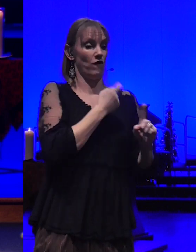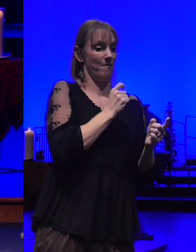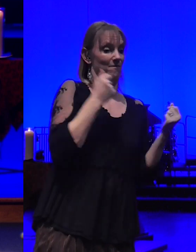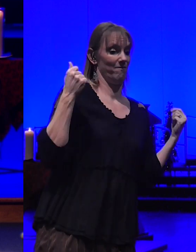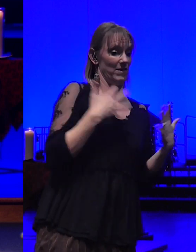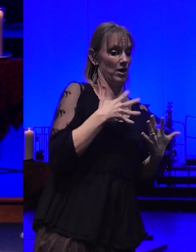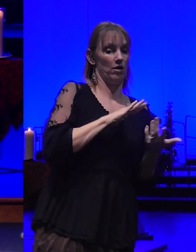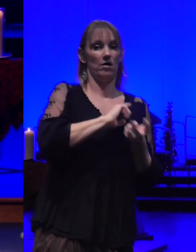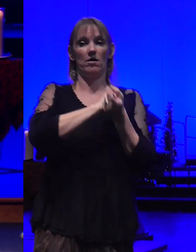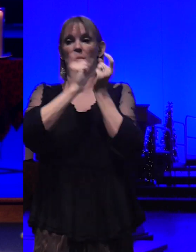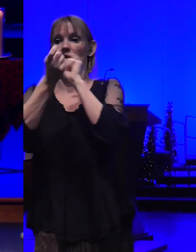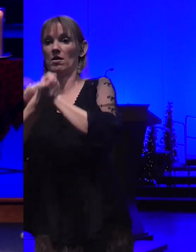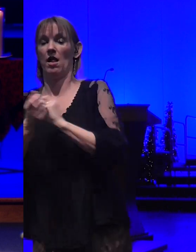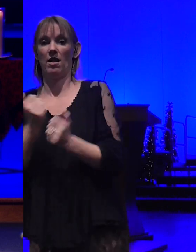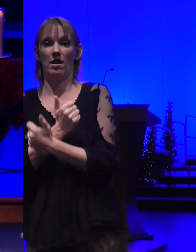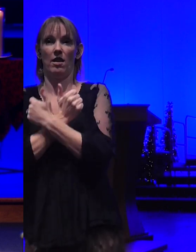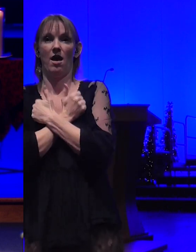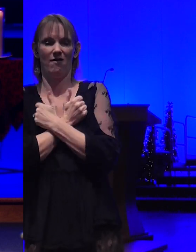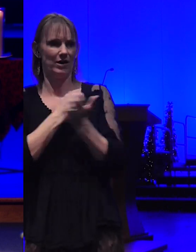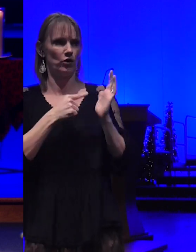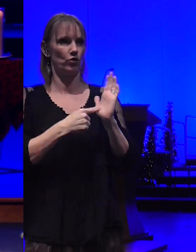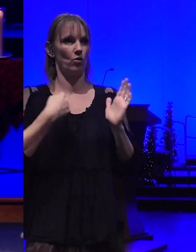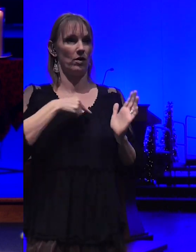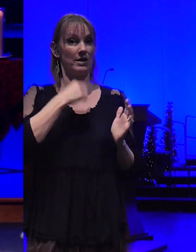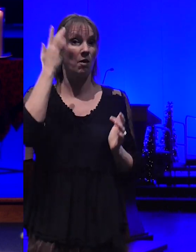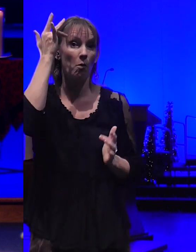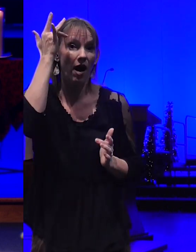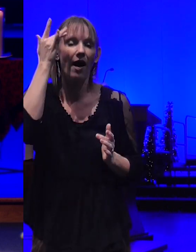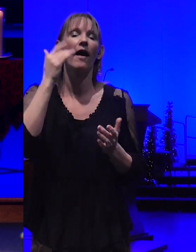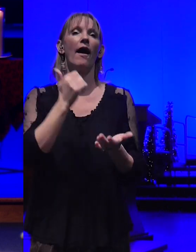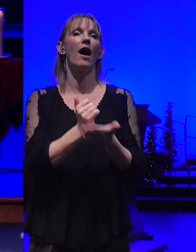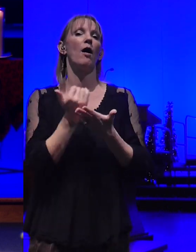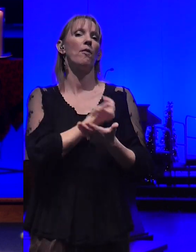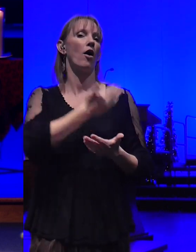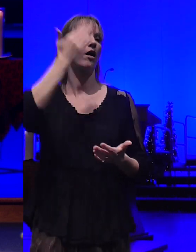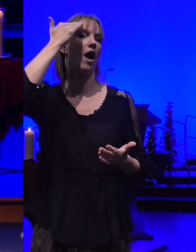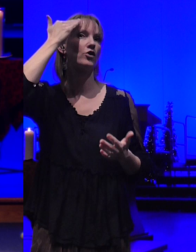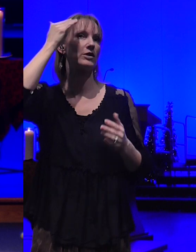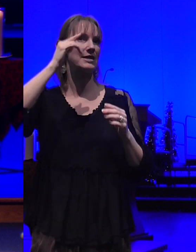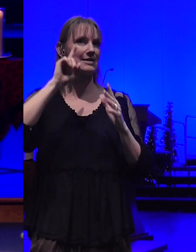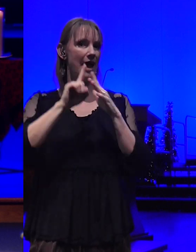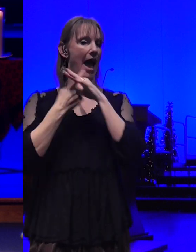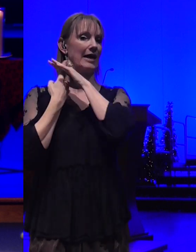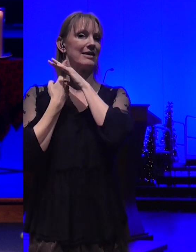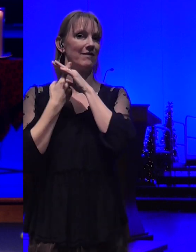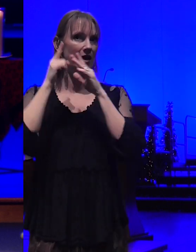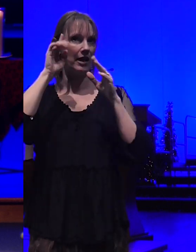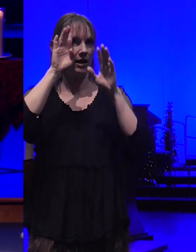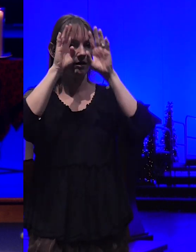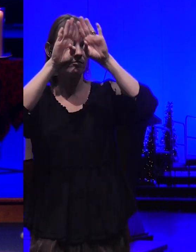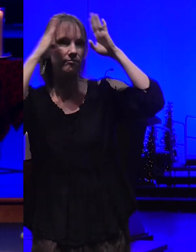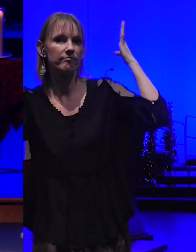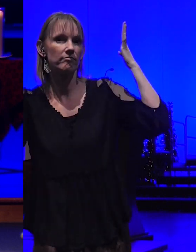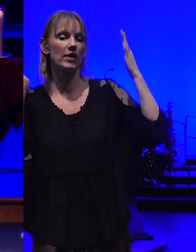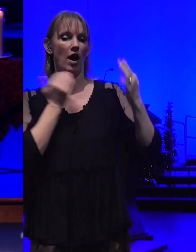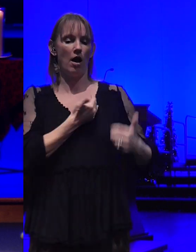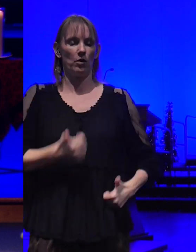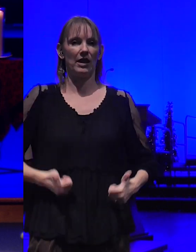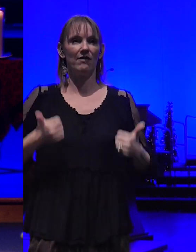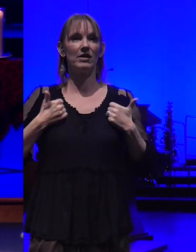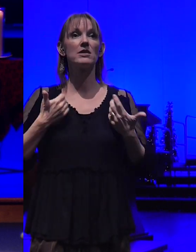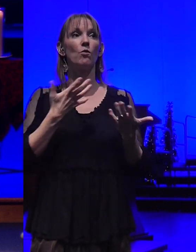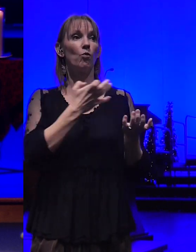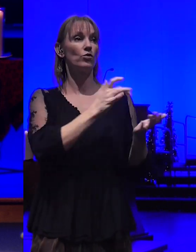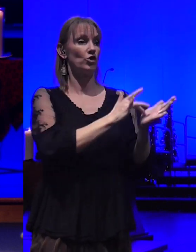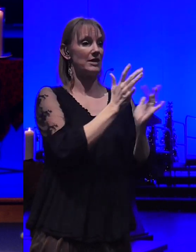love. He showed us that so that it could be activated in our consciousness and in our livingness. He wanted to help